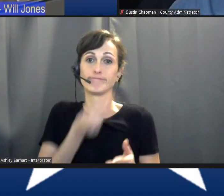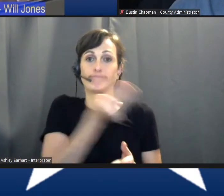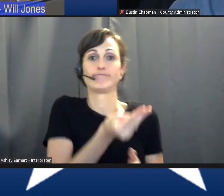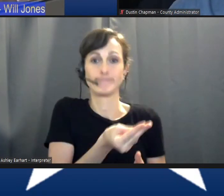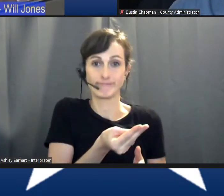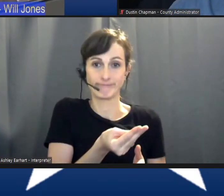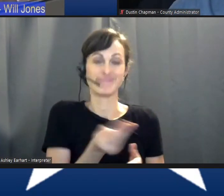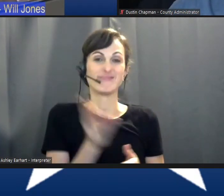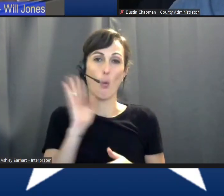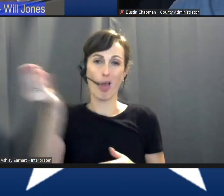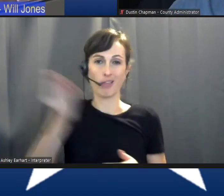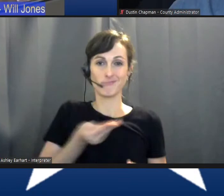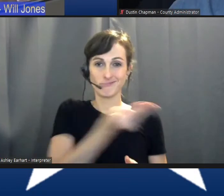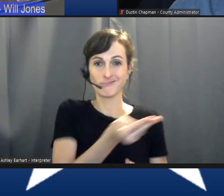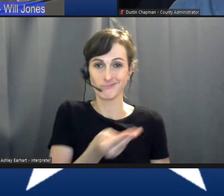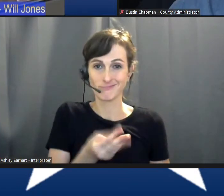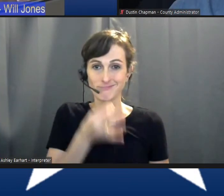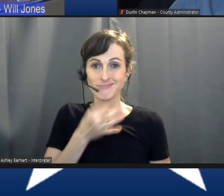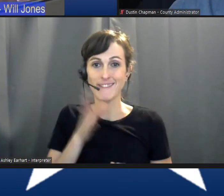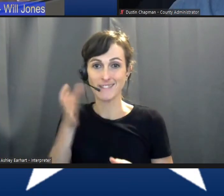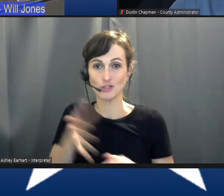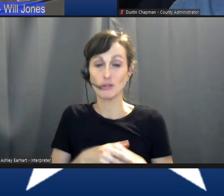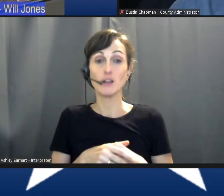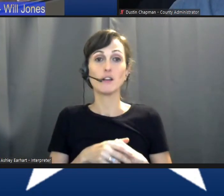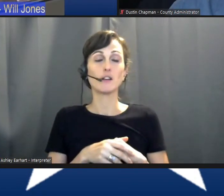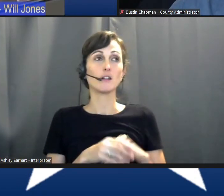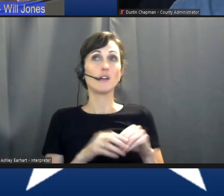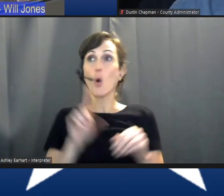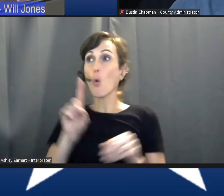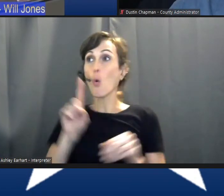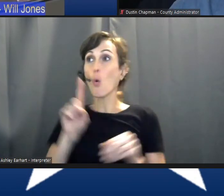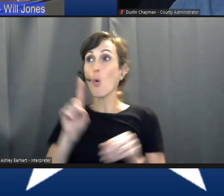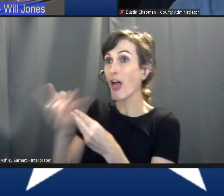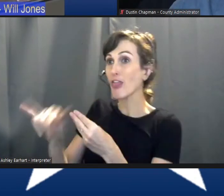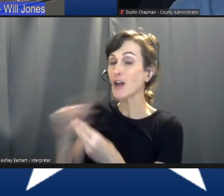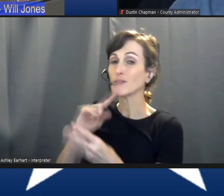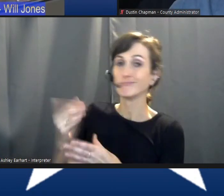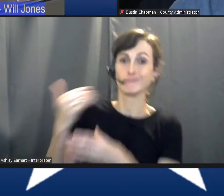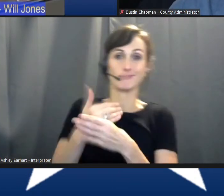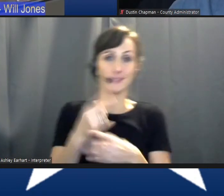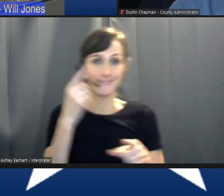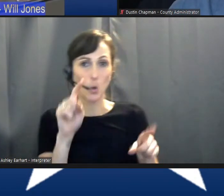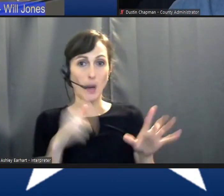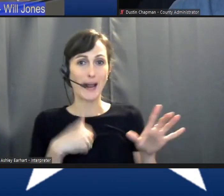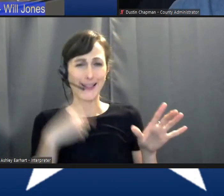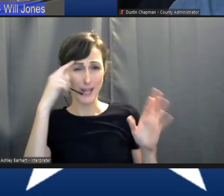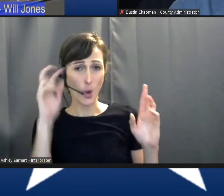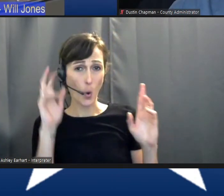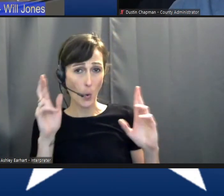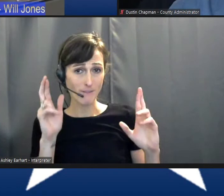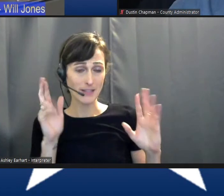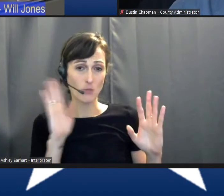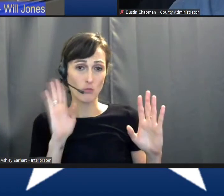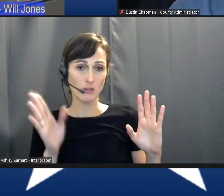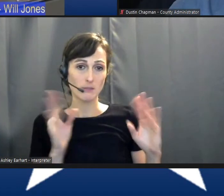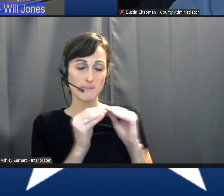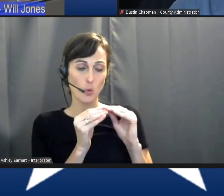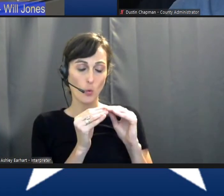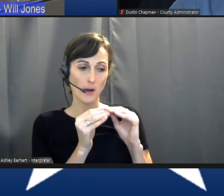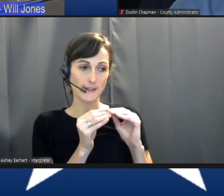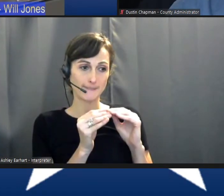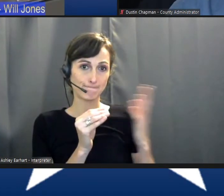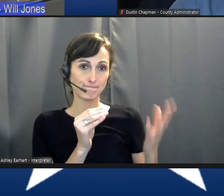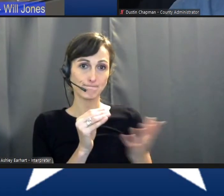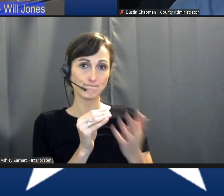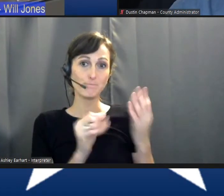coming. Yeah. One thing about that. And I think hopefully it will be more. It won't